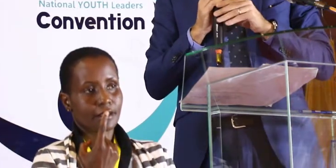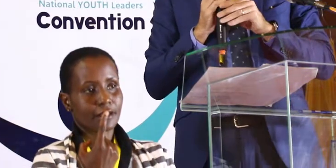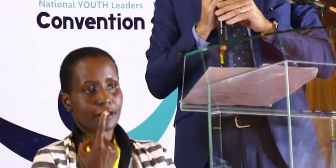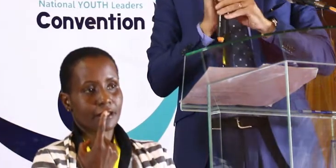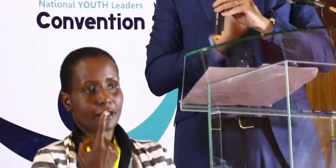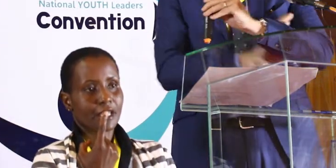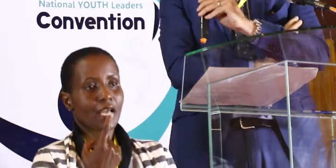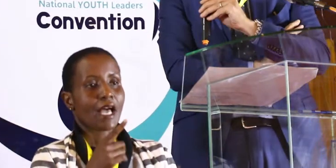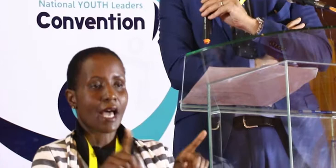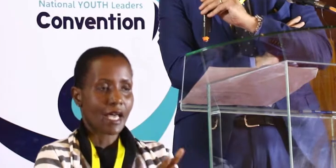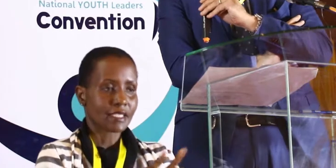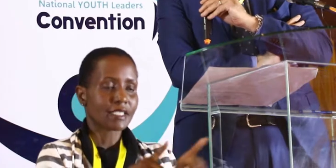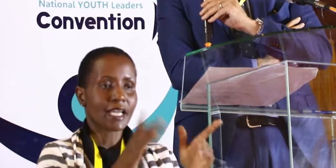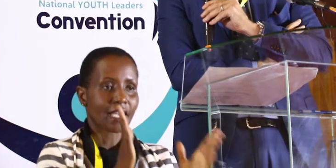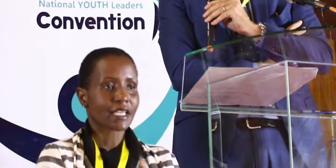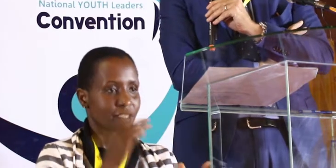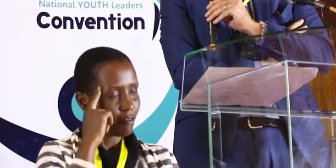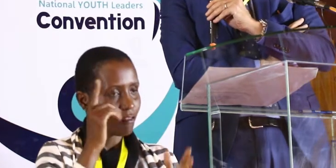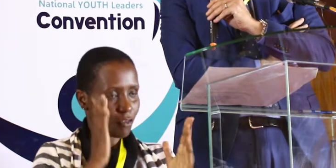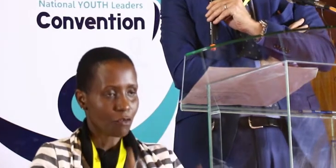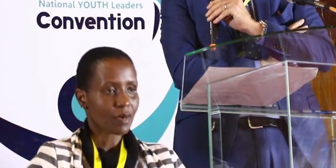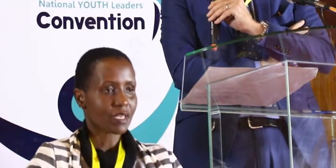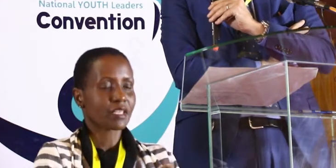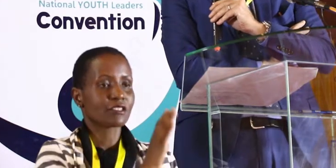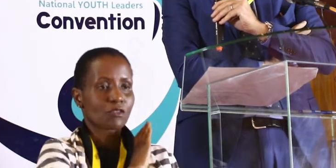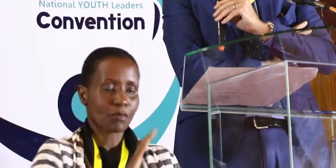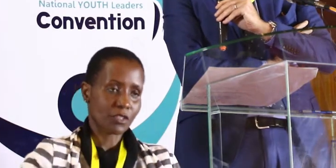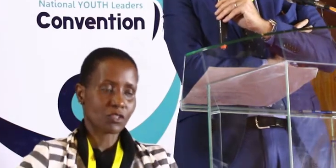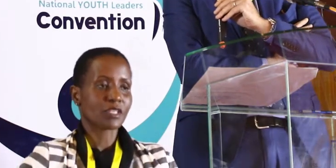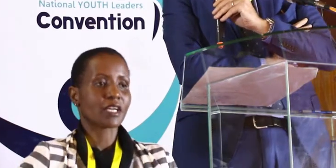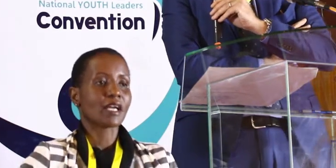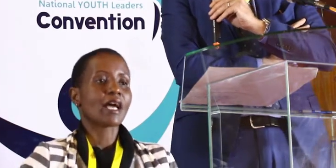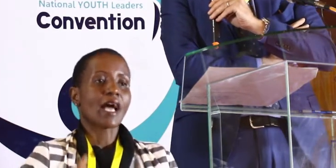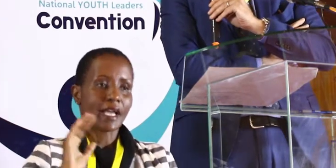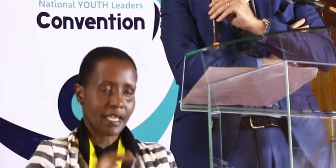as the director of the Human Rights Commission pointed out,